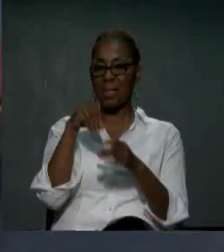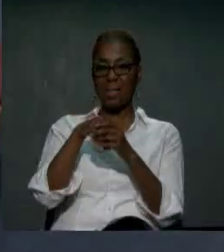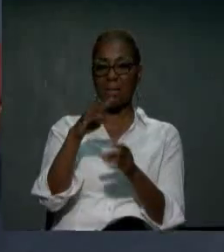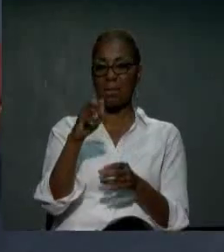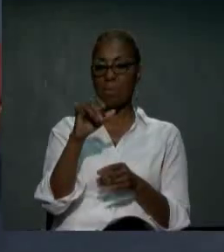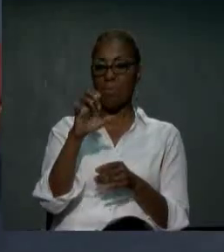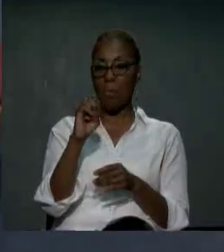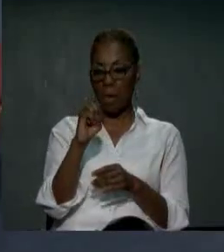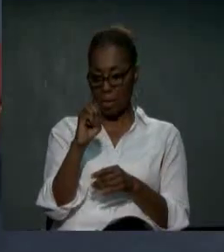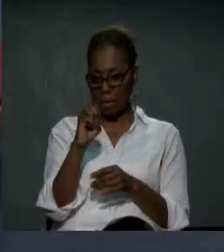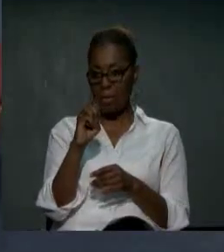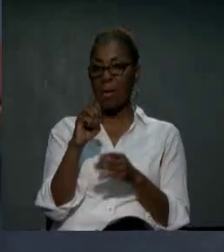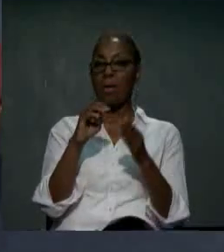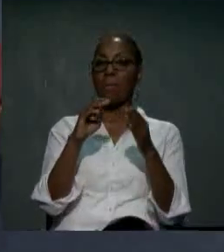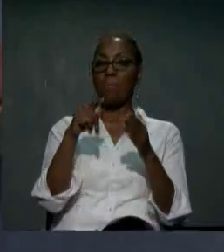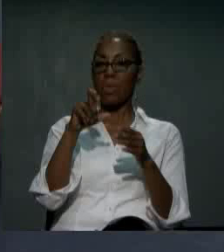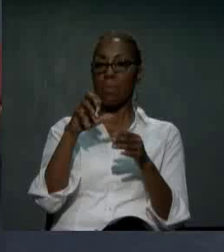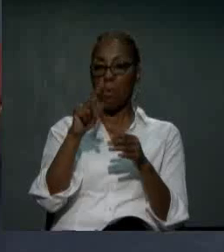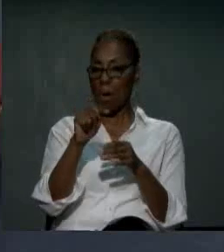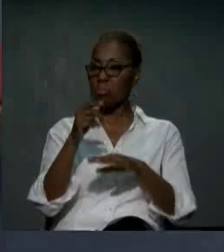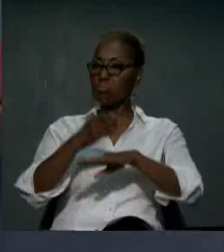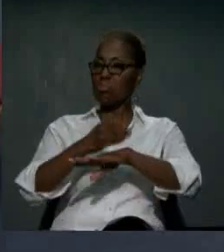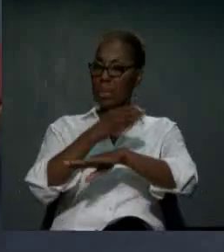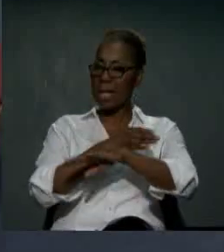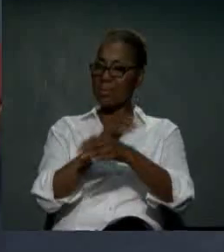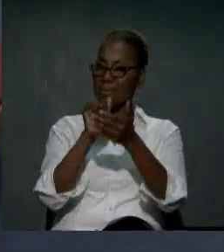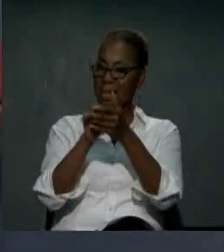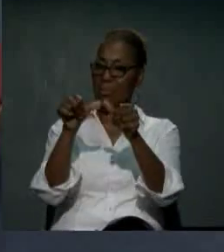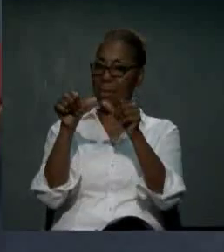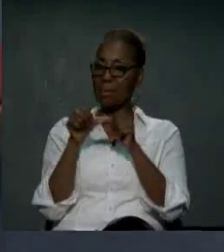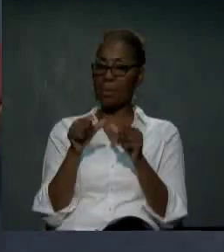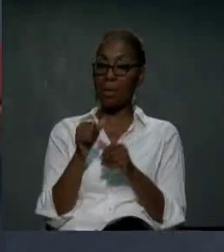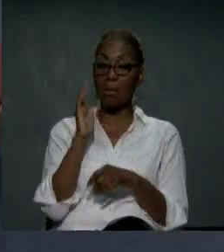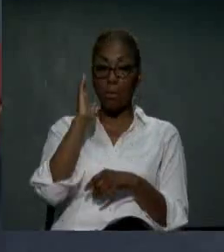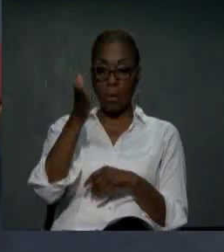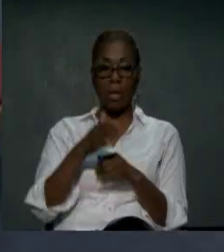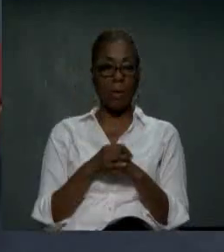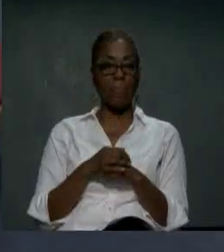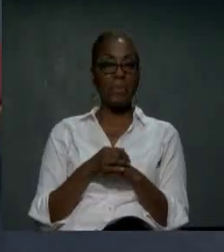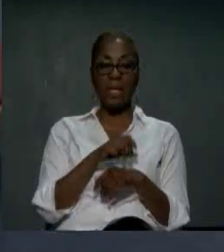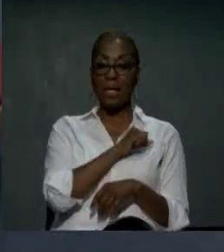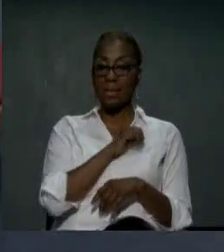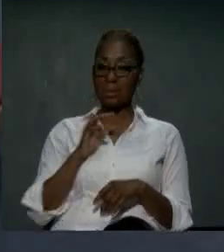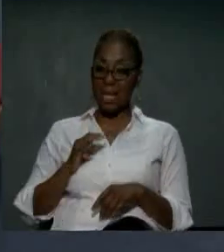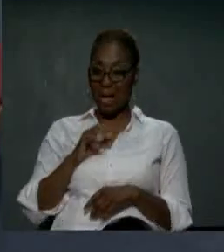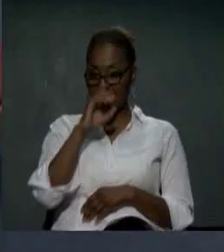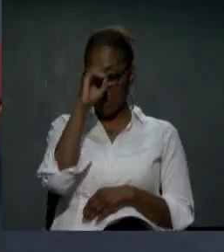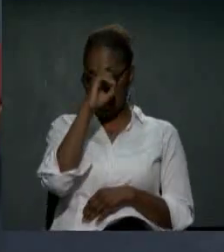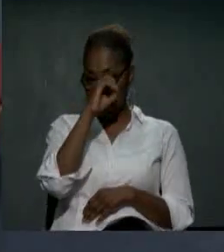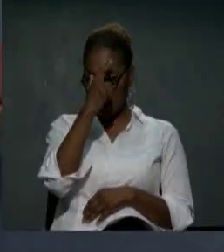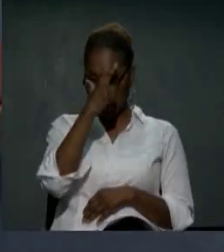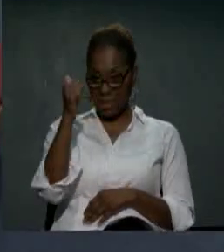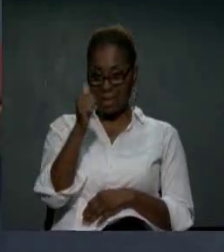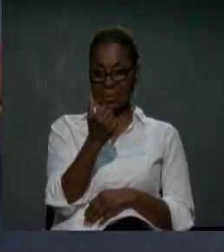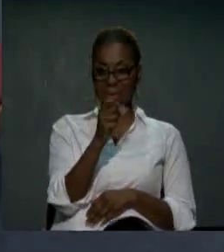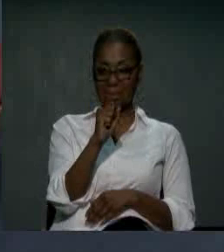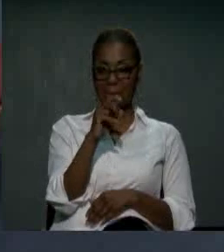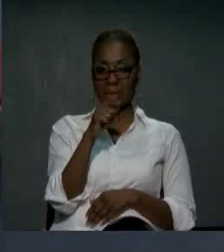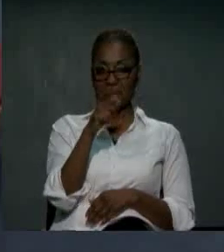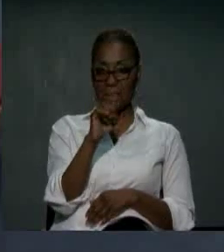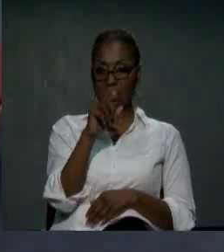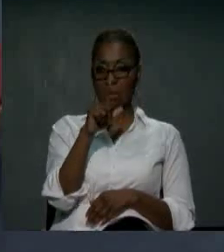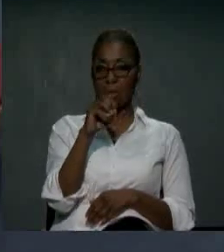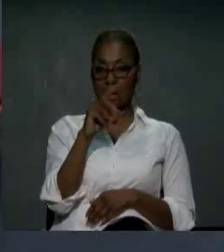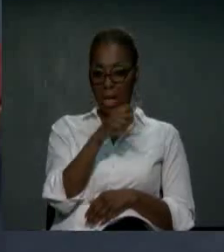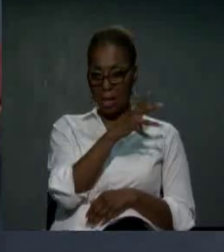positive enhancement to the quiet rural-like setting. In staff's opinion, since the project is a single lot and the applicant is proposed to